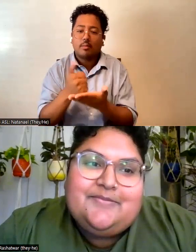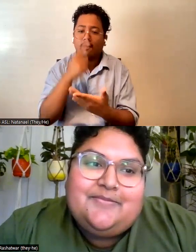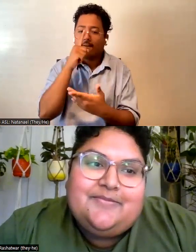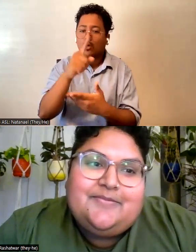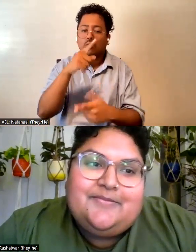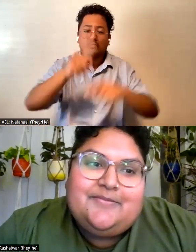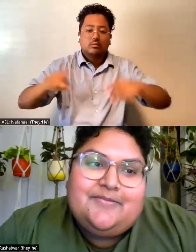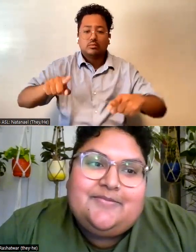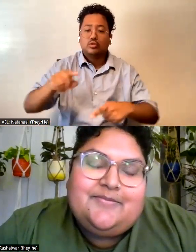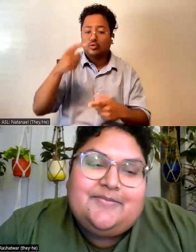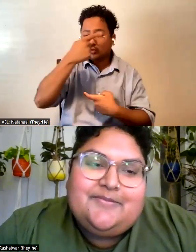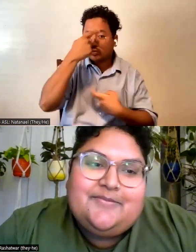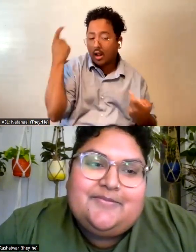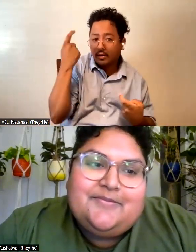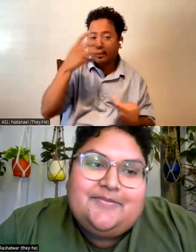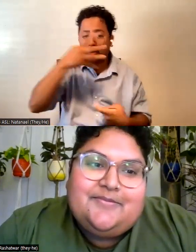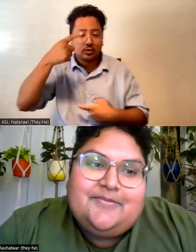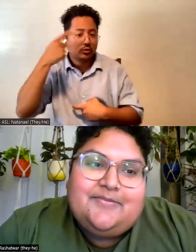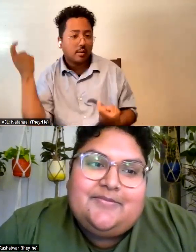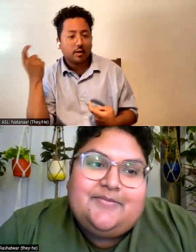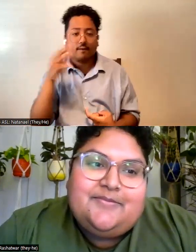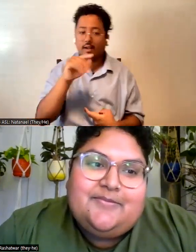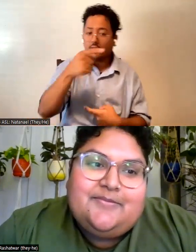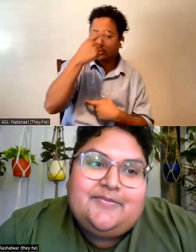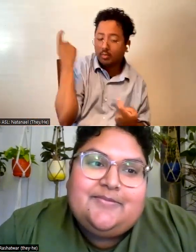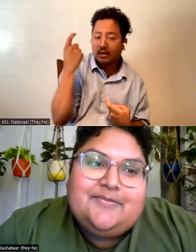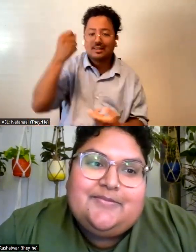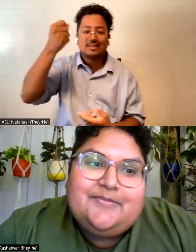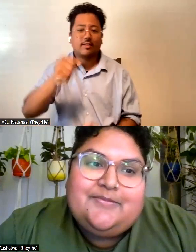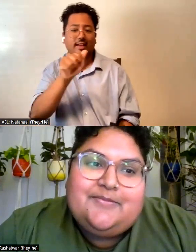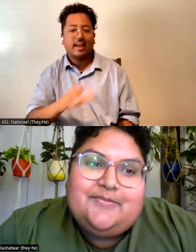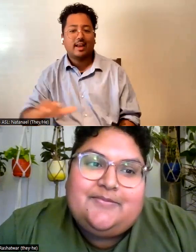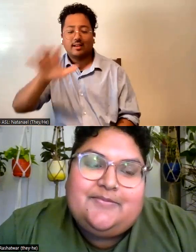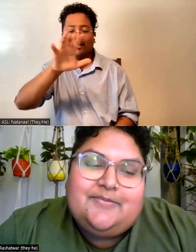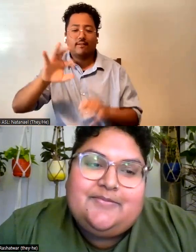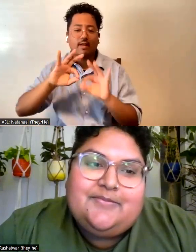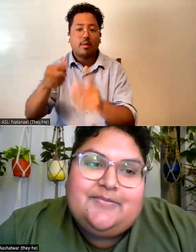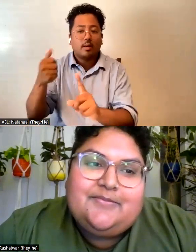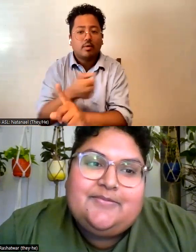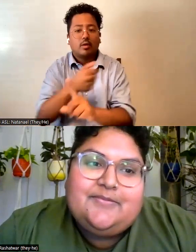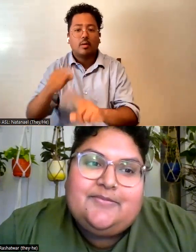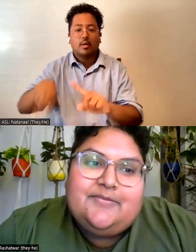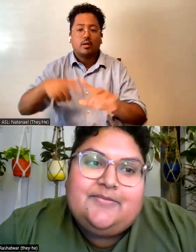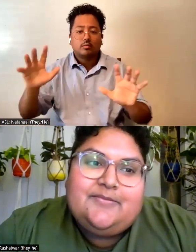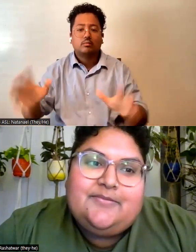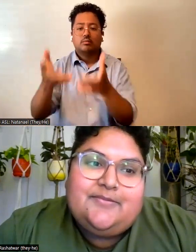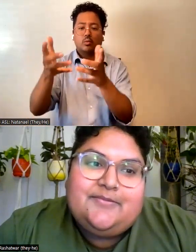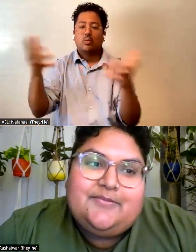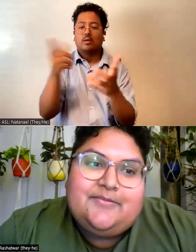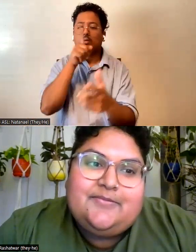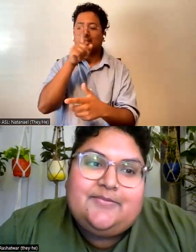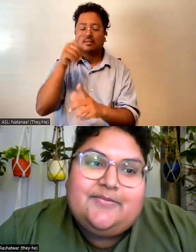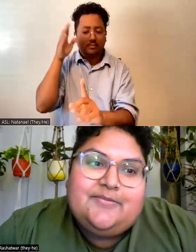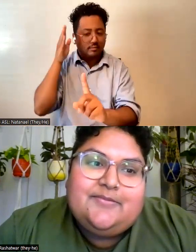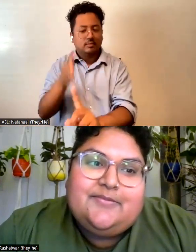trauma, racial or immigration trauma, and South Asian family abuse while offering fat-positive sexual